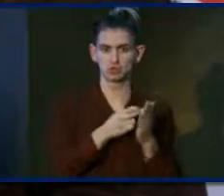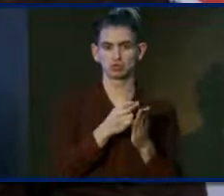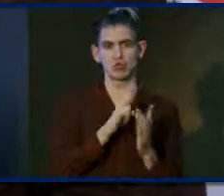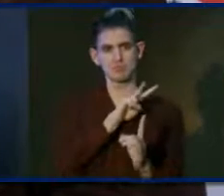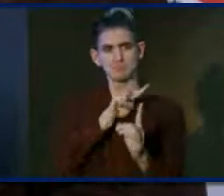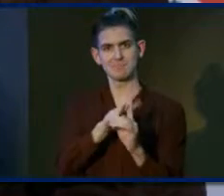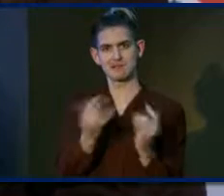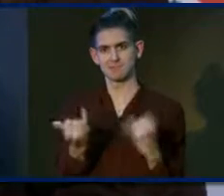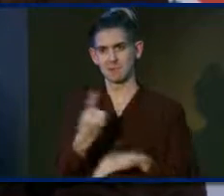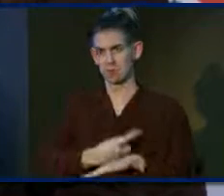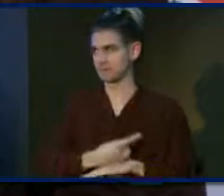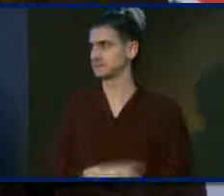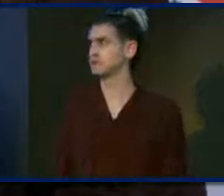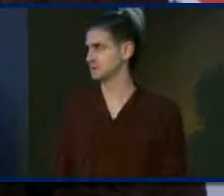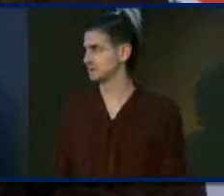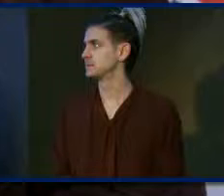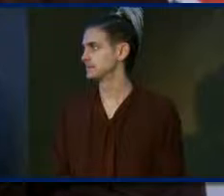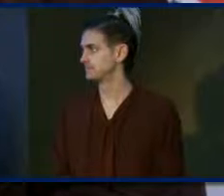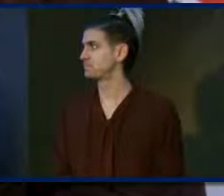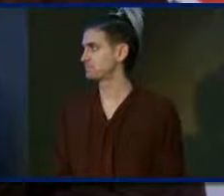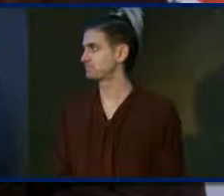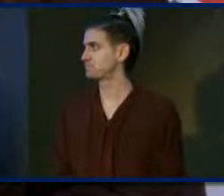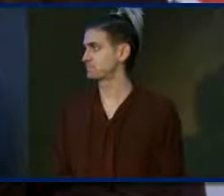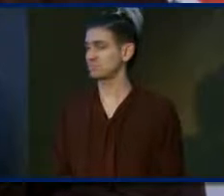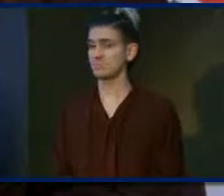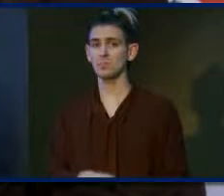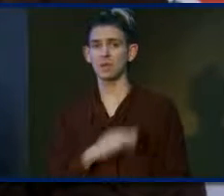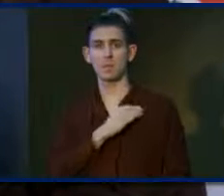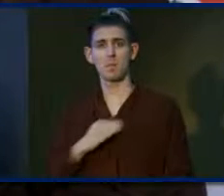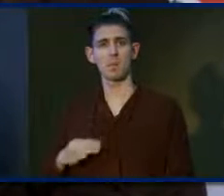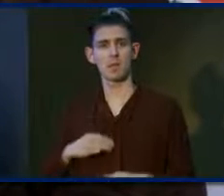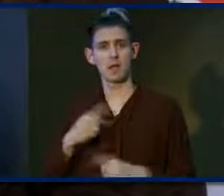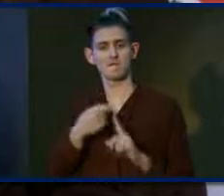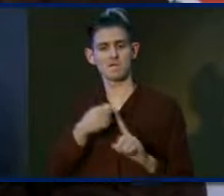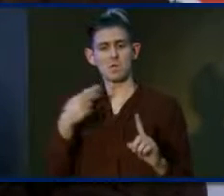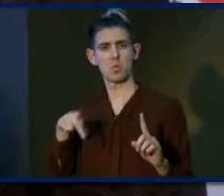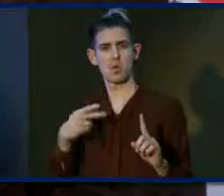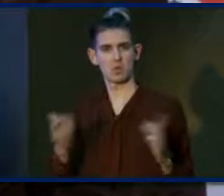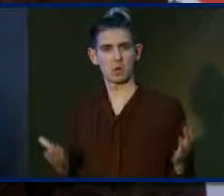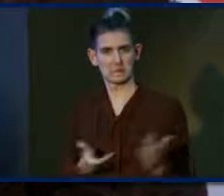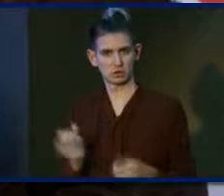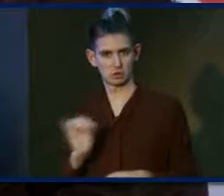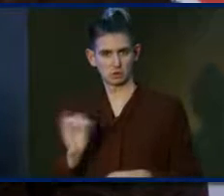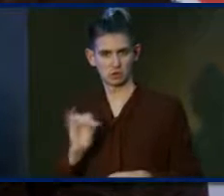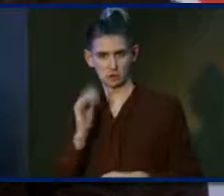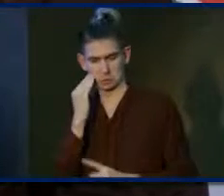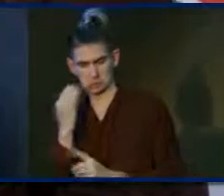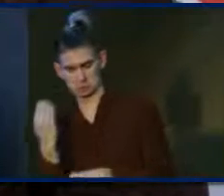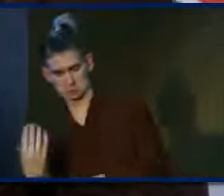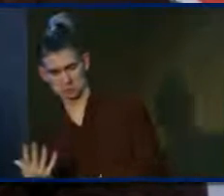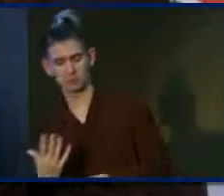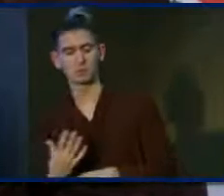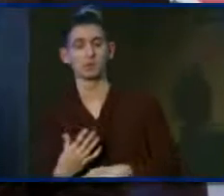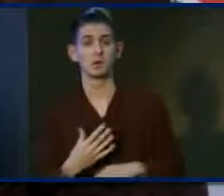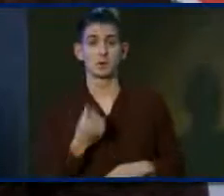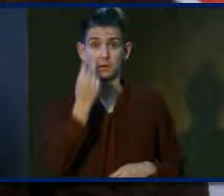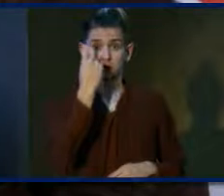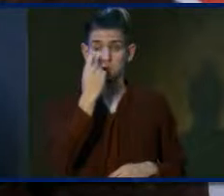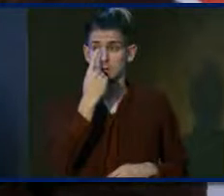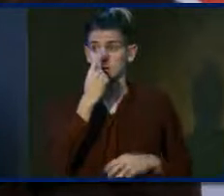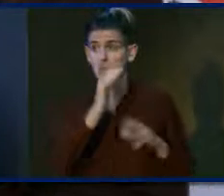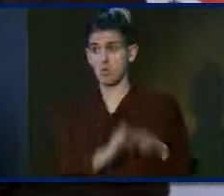with Mayor Hancock, I see Mayor Gradisar Pueblo here as well, are really a key part to